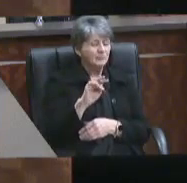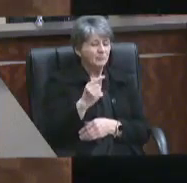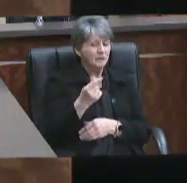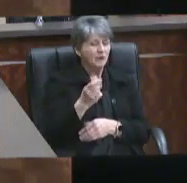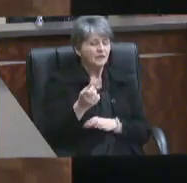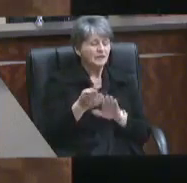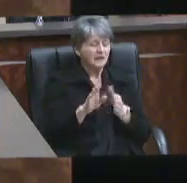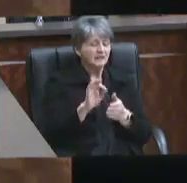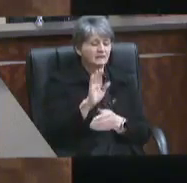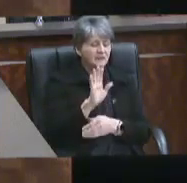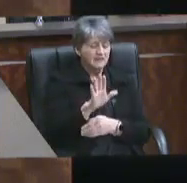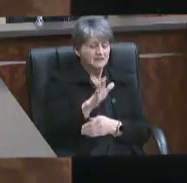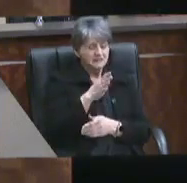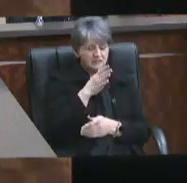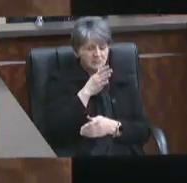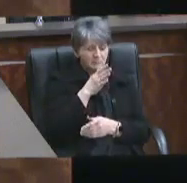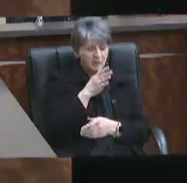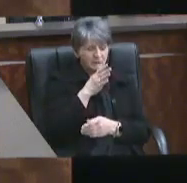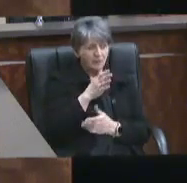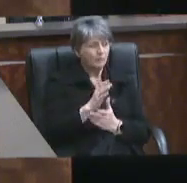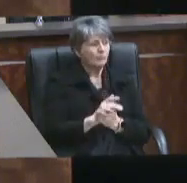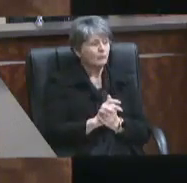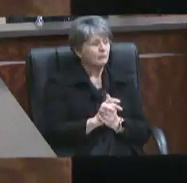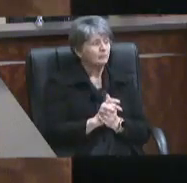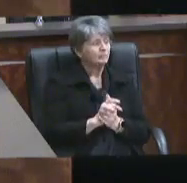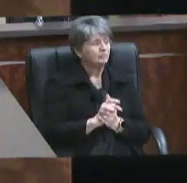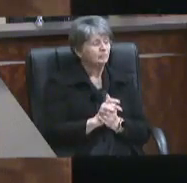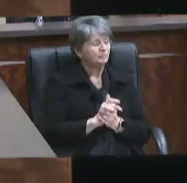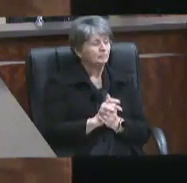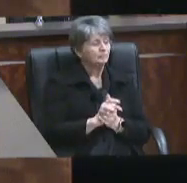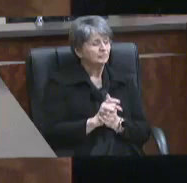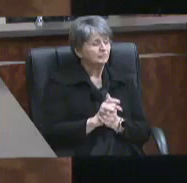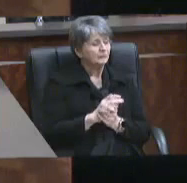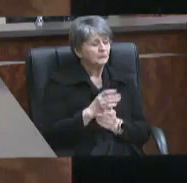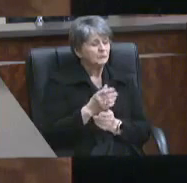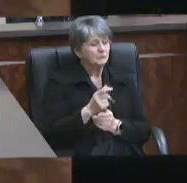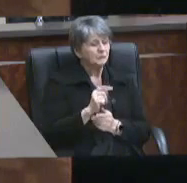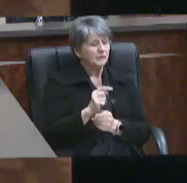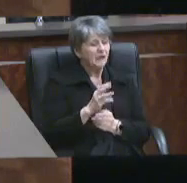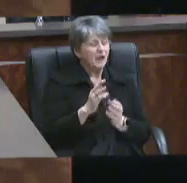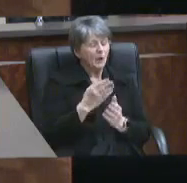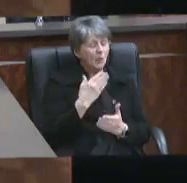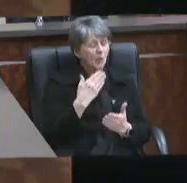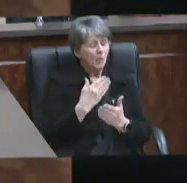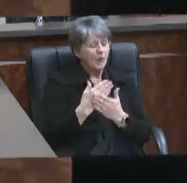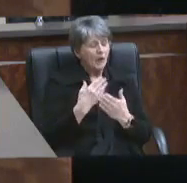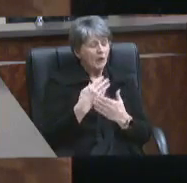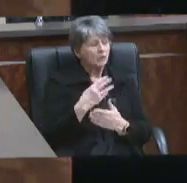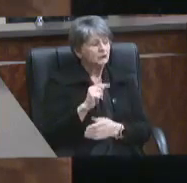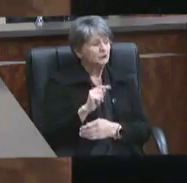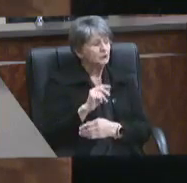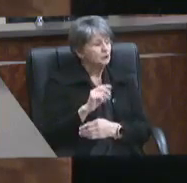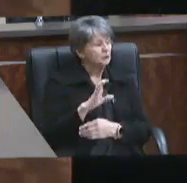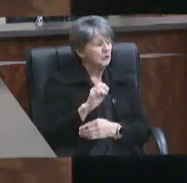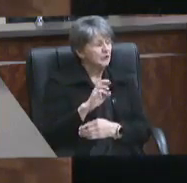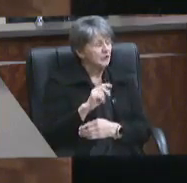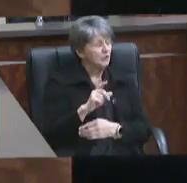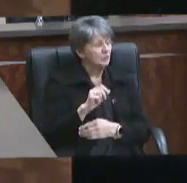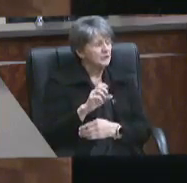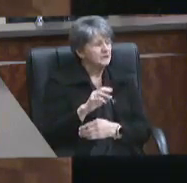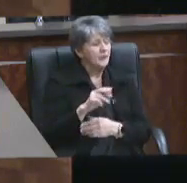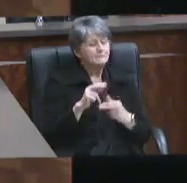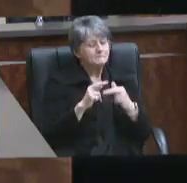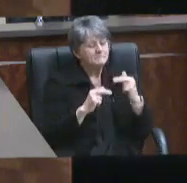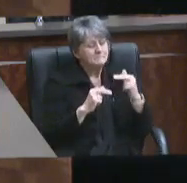of his mother as well, Regina Fleming. Get well wishes to Carol Thomas, who's a building custodian